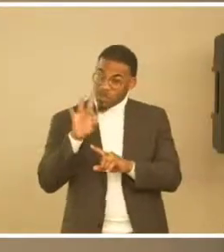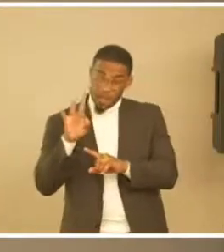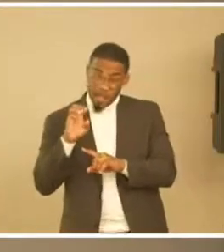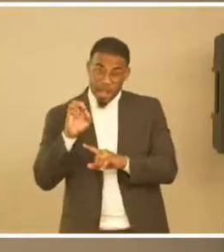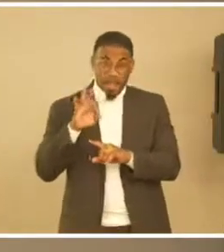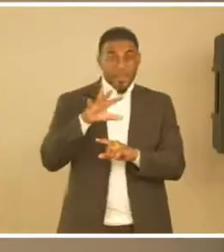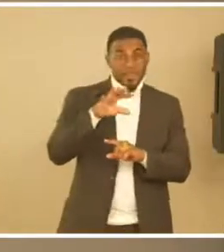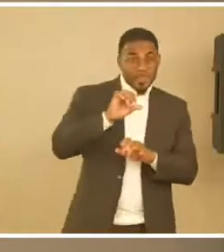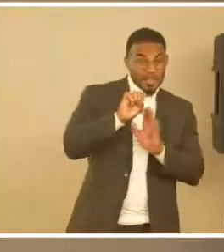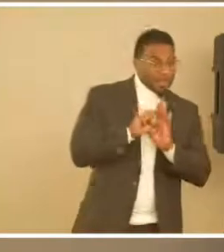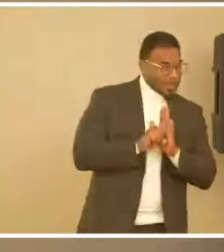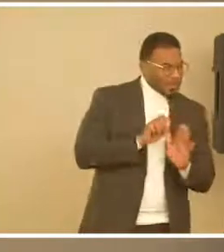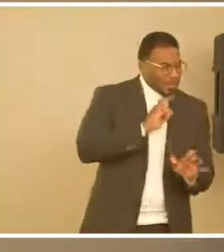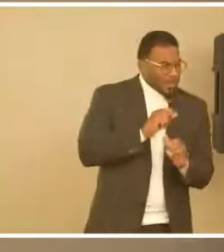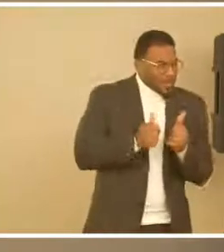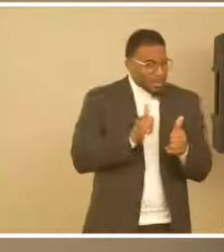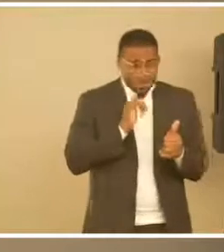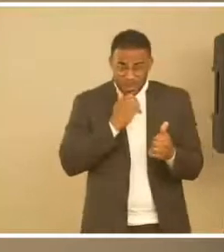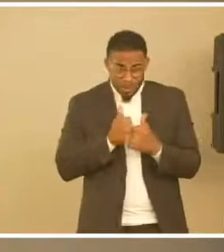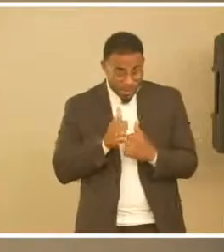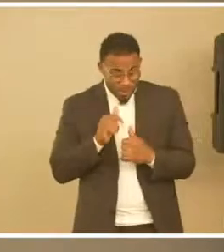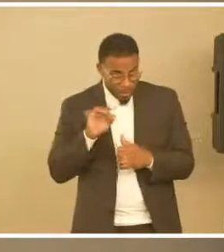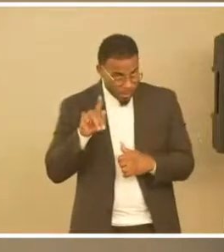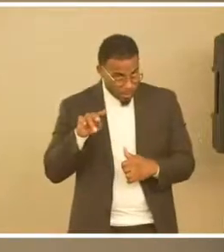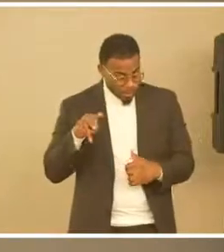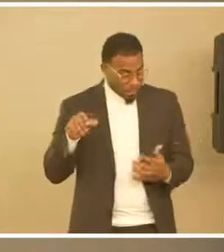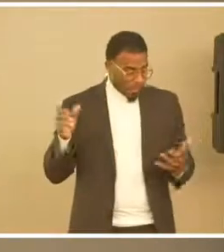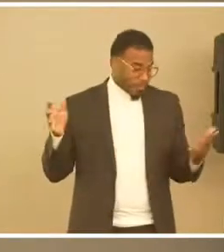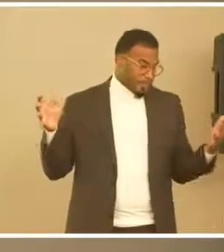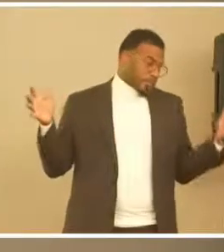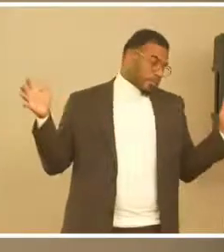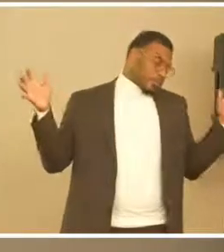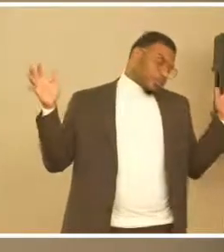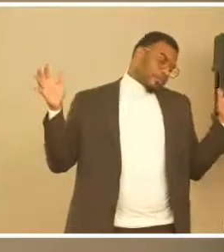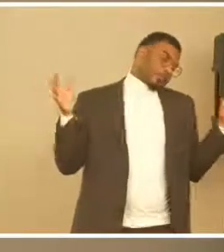48 of the 50 states. We weren't sure what was wrong with the Dakotas, but